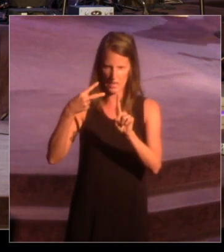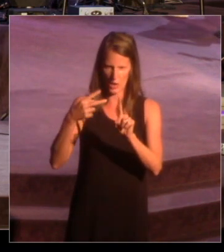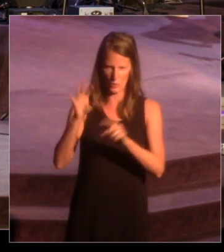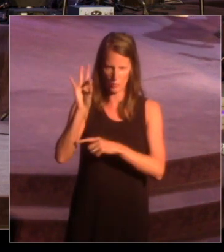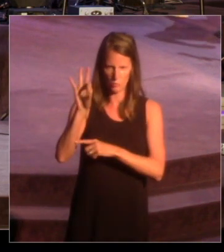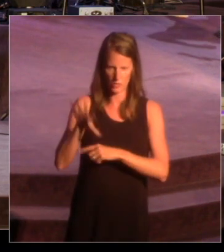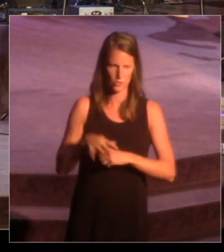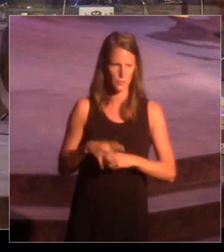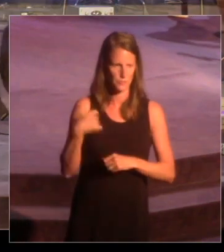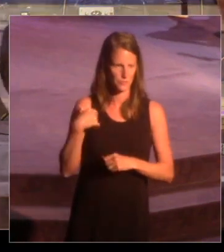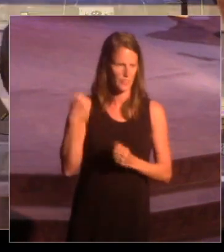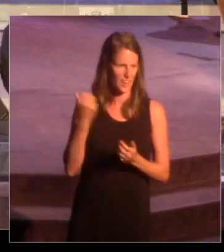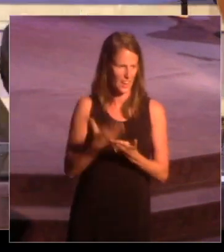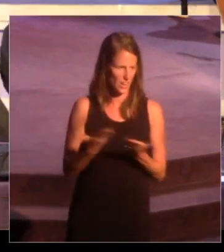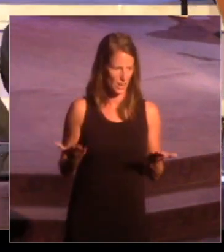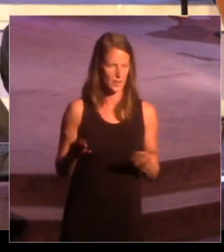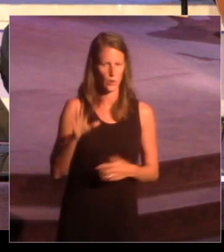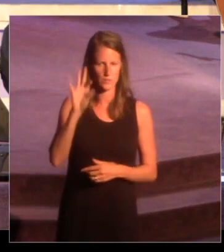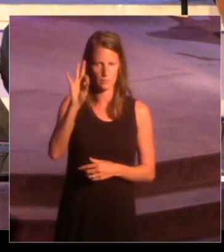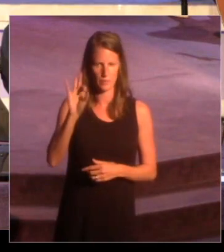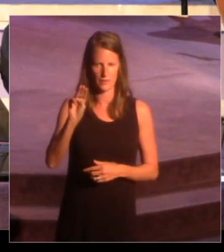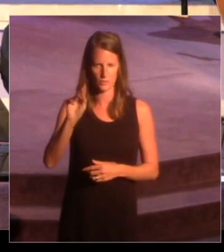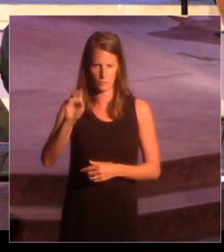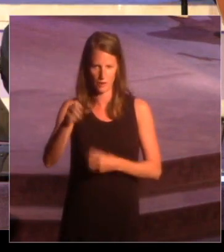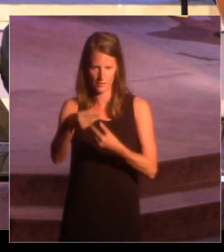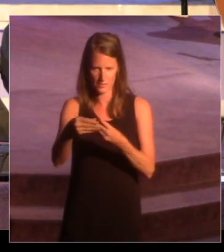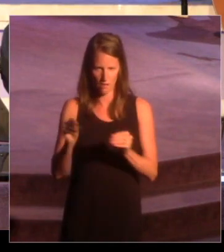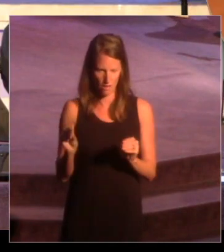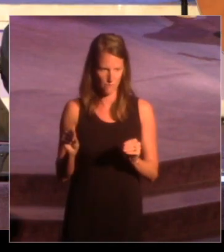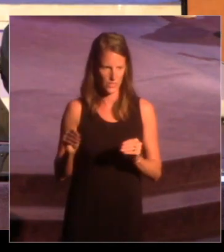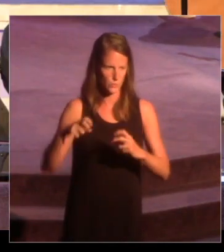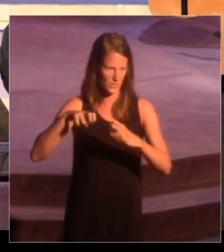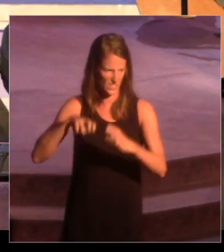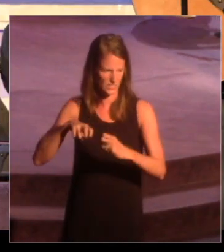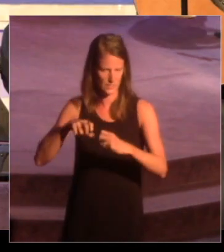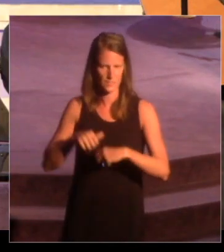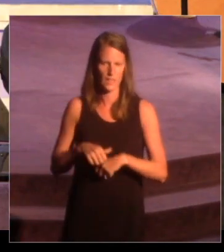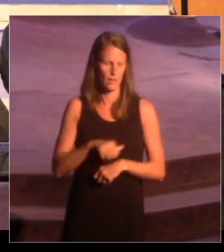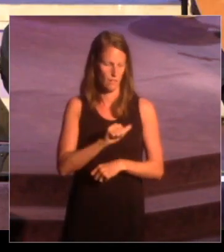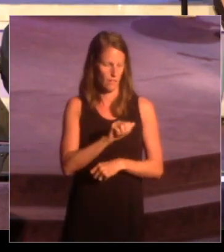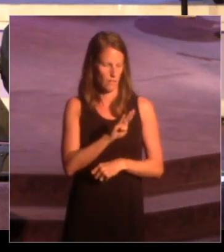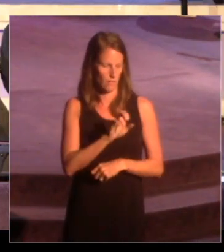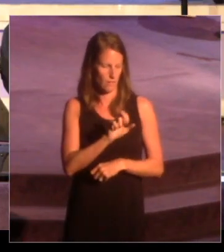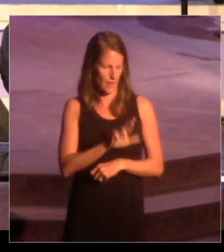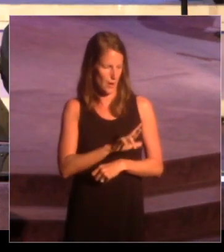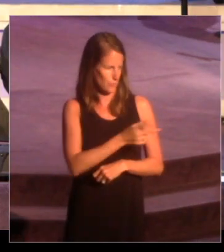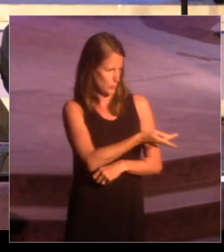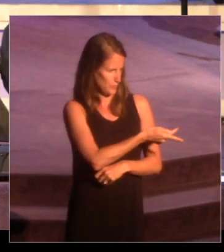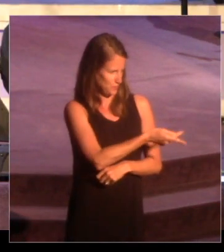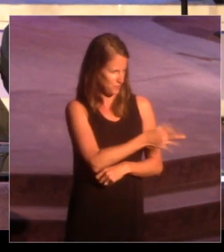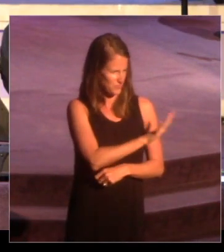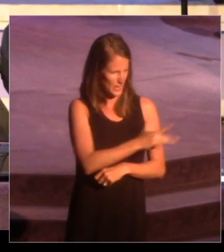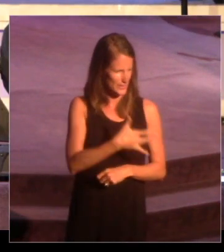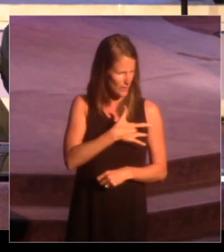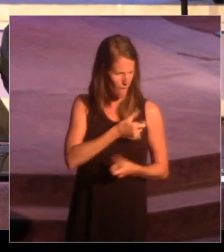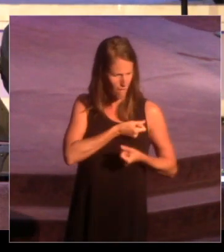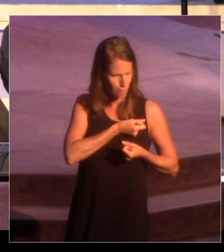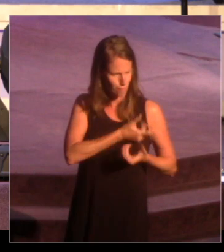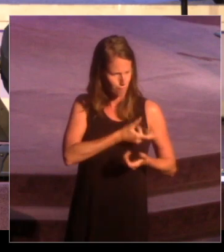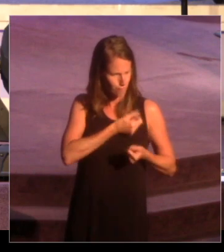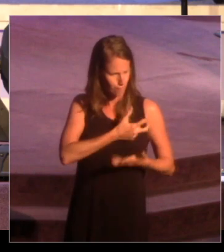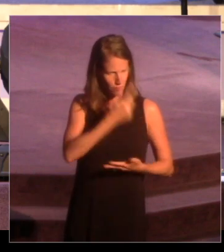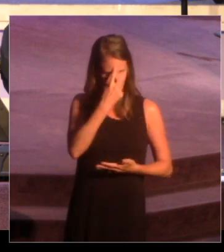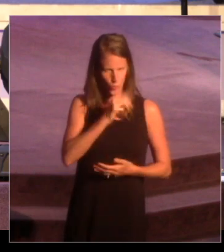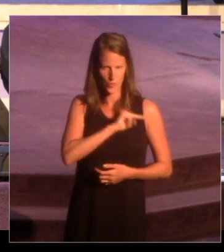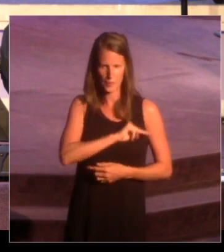morning, was back in Pastor Mike's office, got to talk with Pastor Abner here for a little bit, just hearing his heart for the